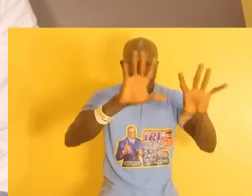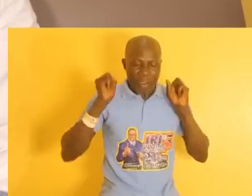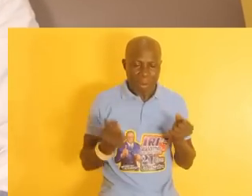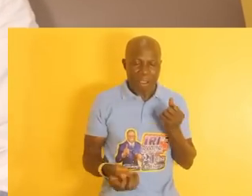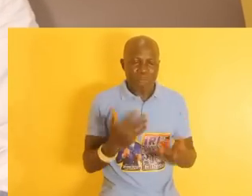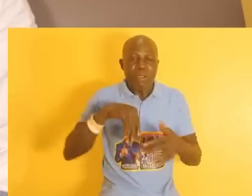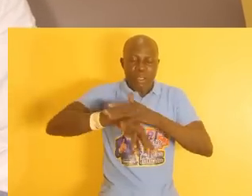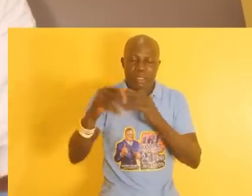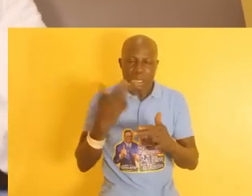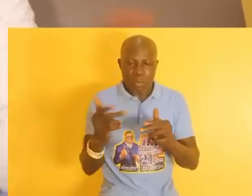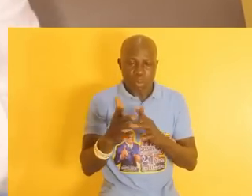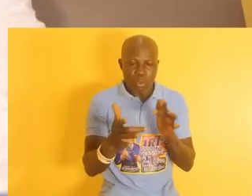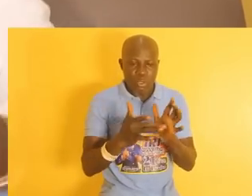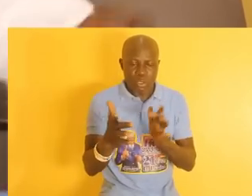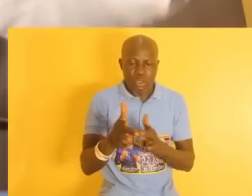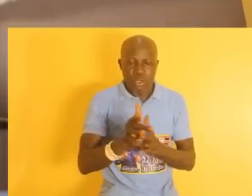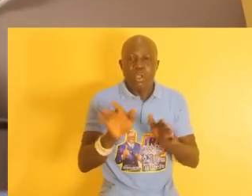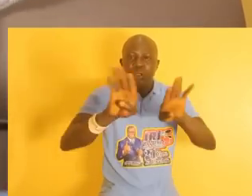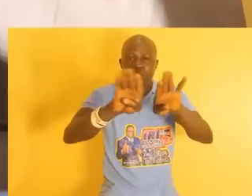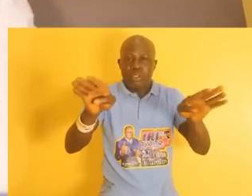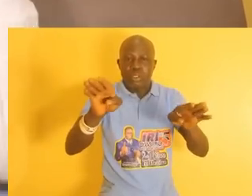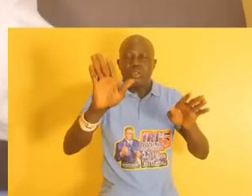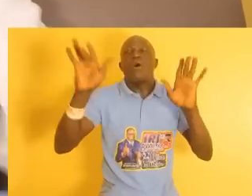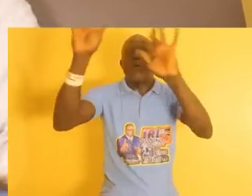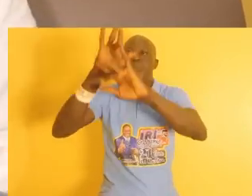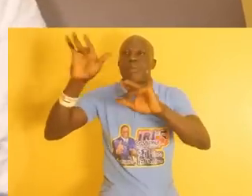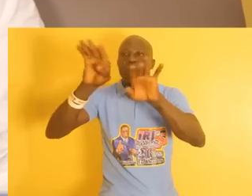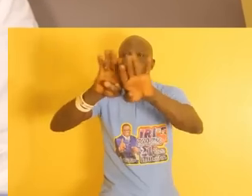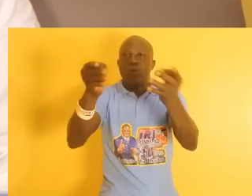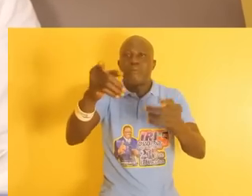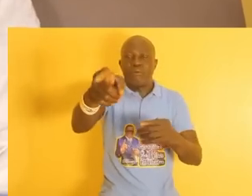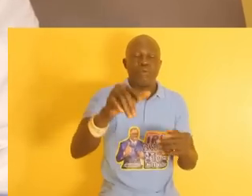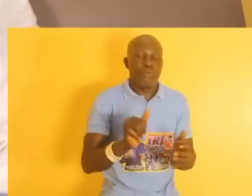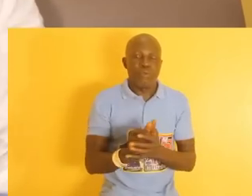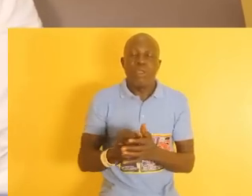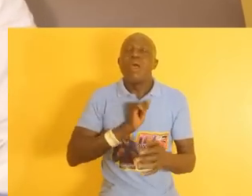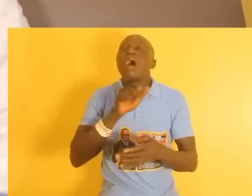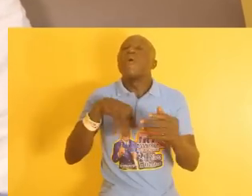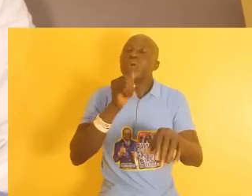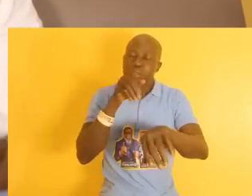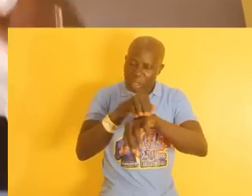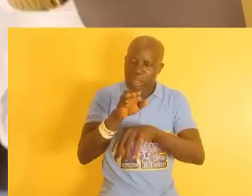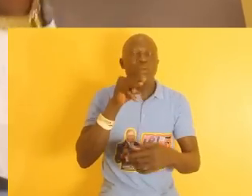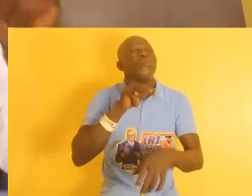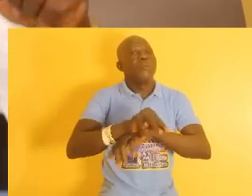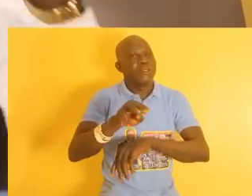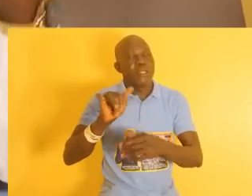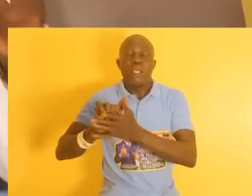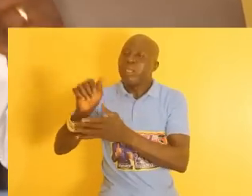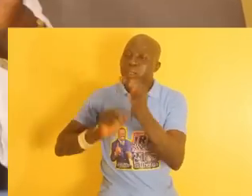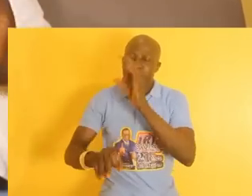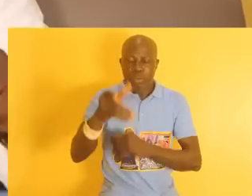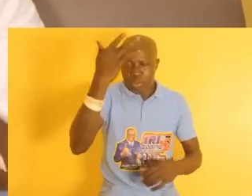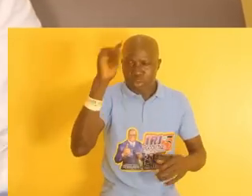pass, you know, no, in the name of Jesus, le kwanu re ma shi. God, mercy will you. I want to send you an